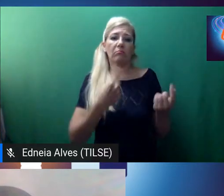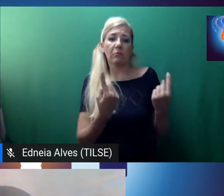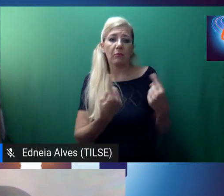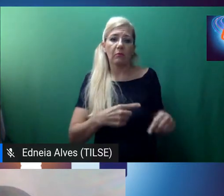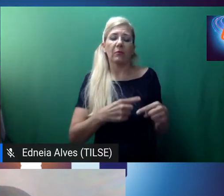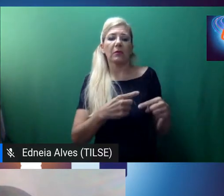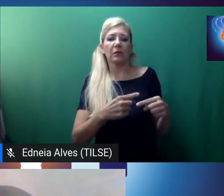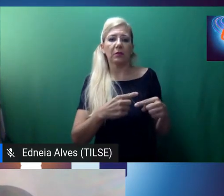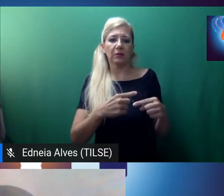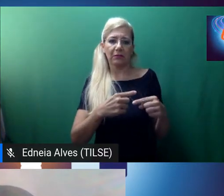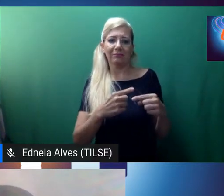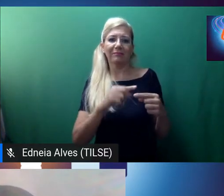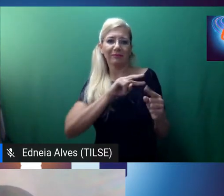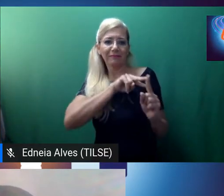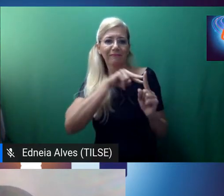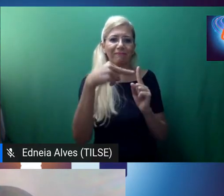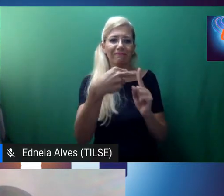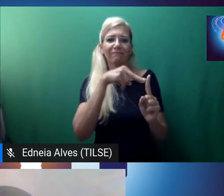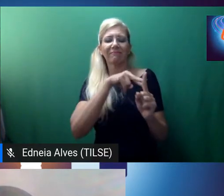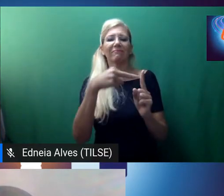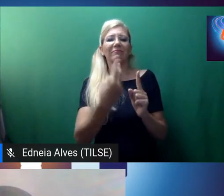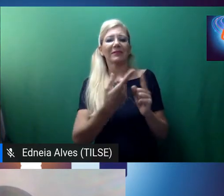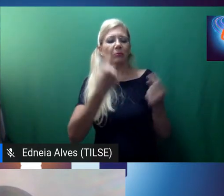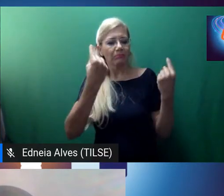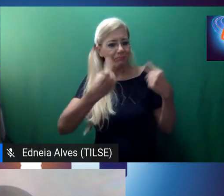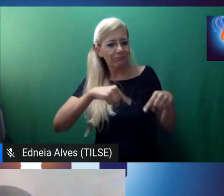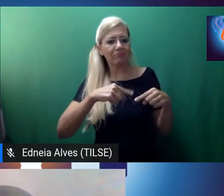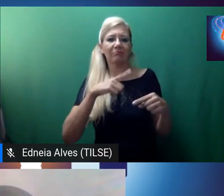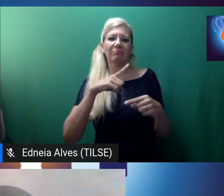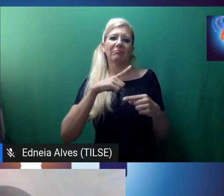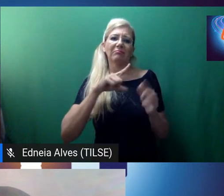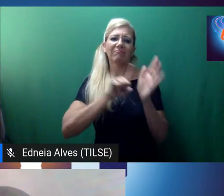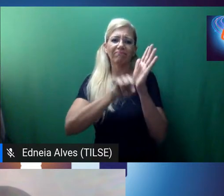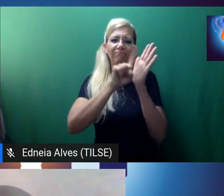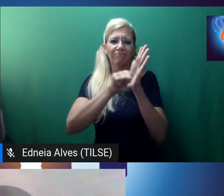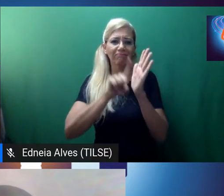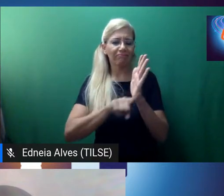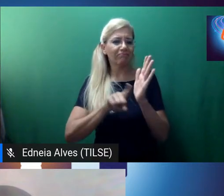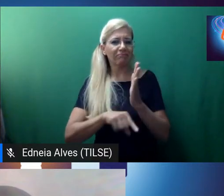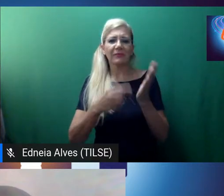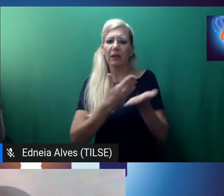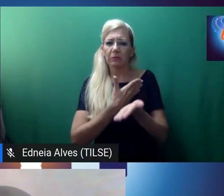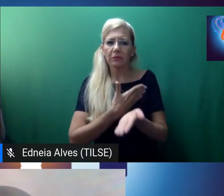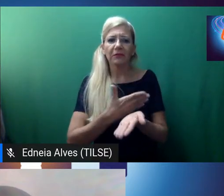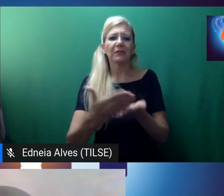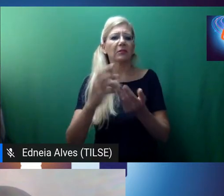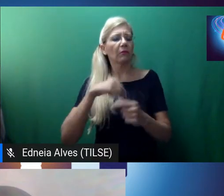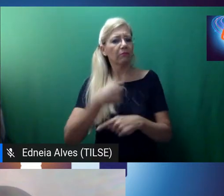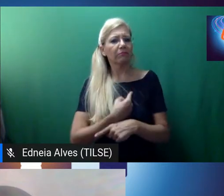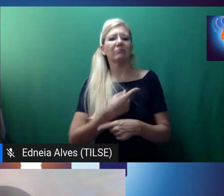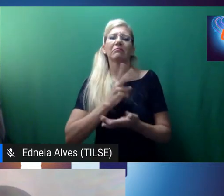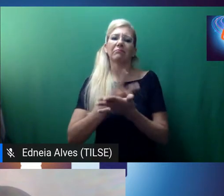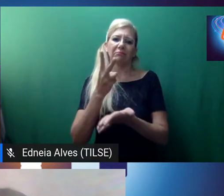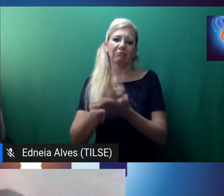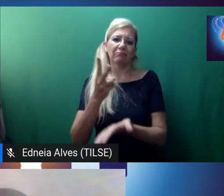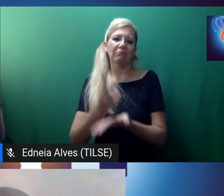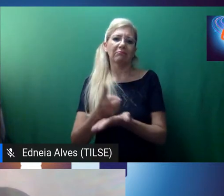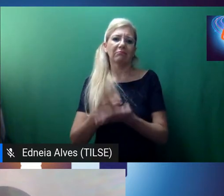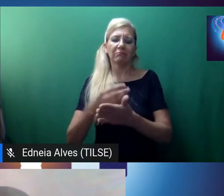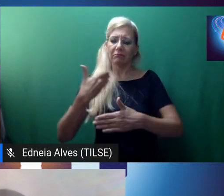and asking those critical questions that I posed at the beginning, you are going to continue to